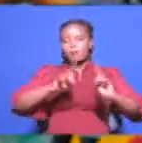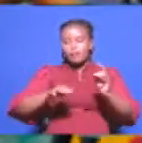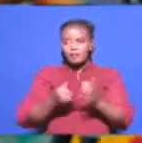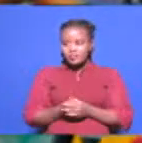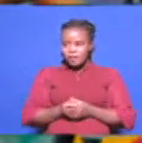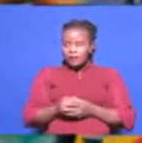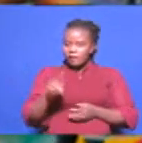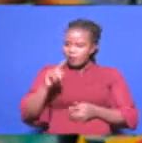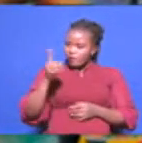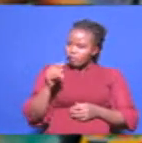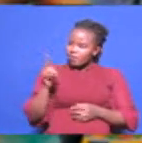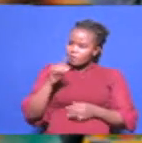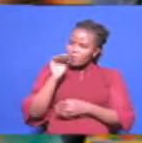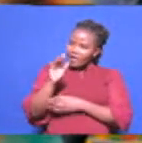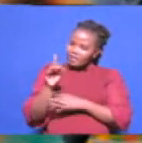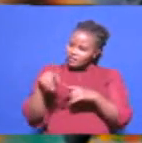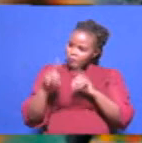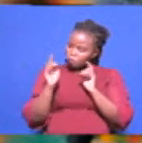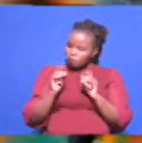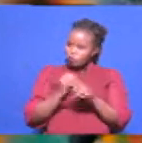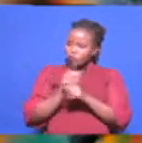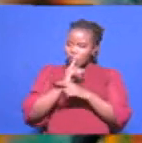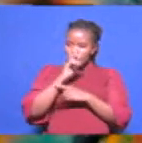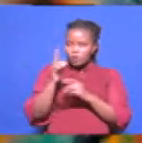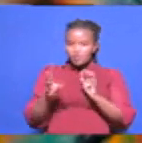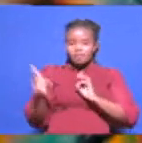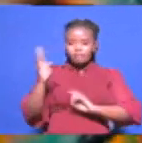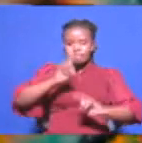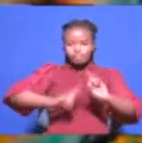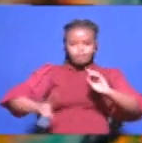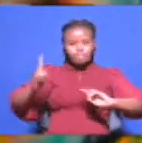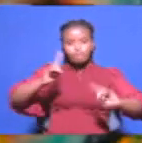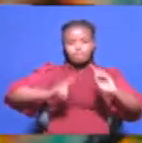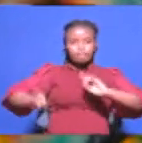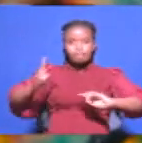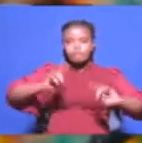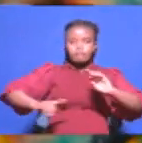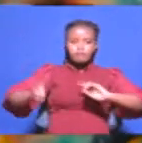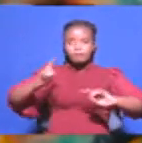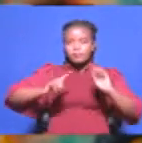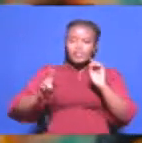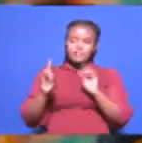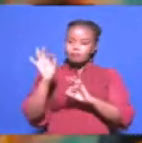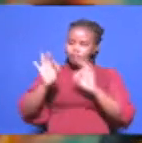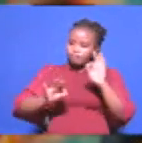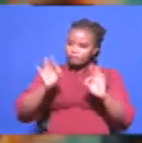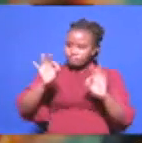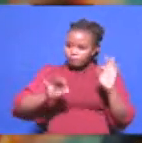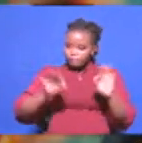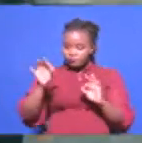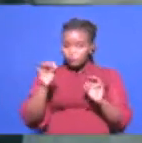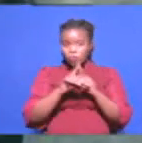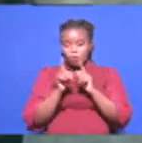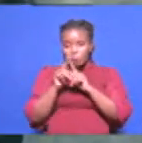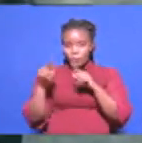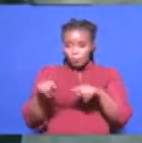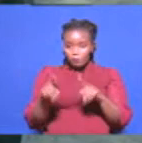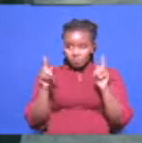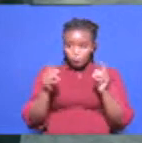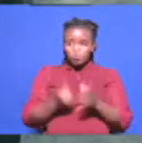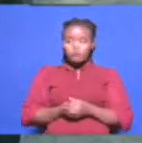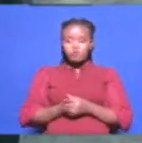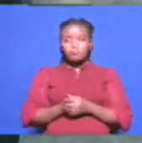to create dances. So we asked all the children to come up with dances and choreograph dances for themselves. In regards to